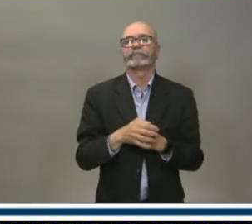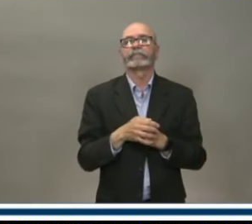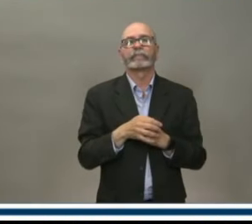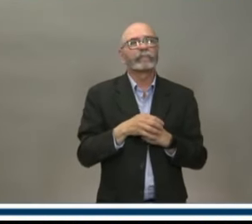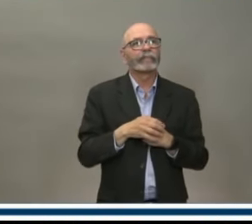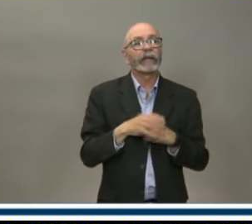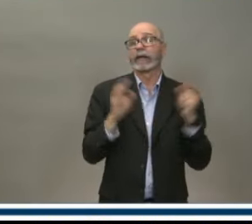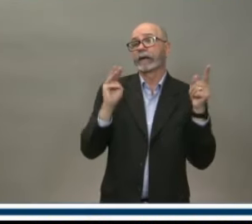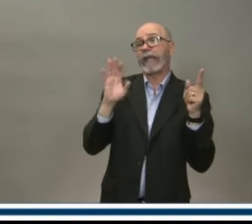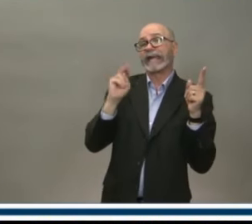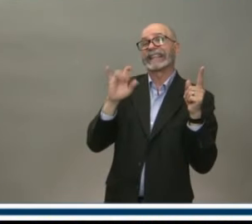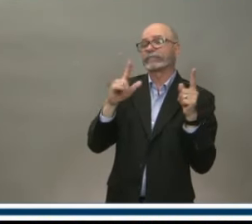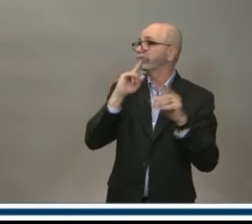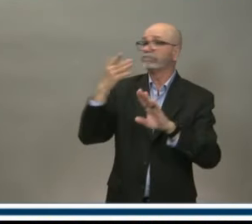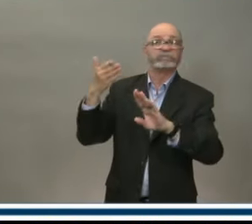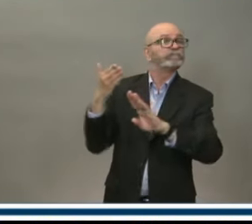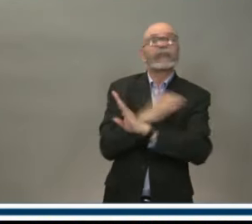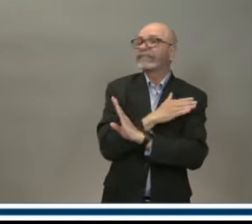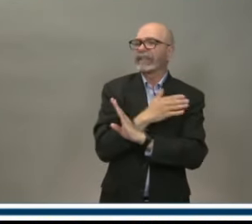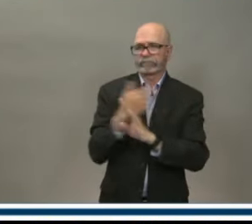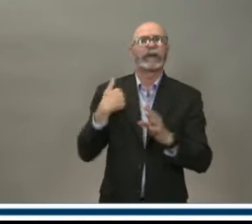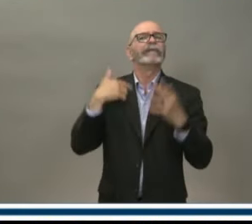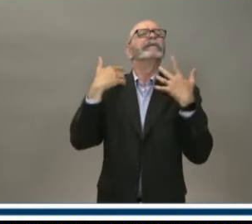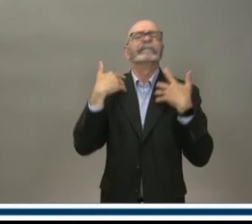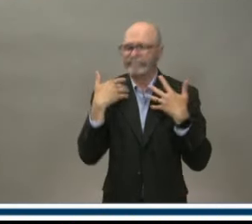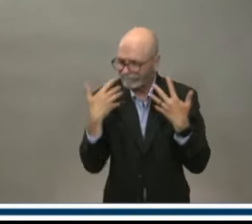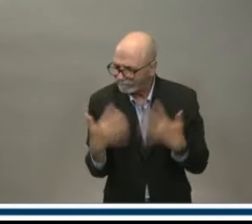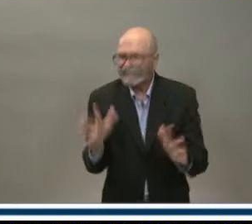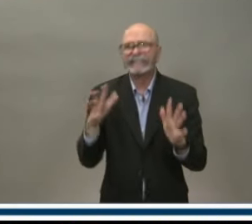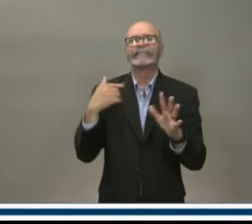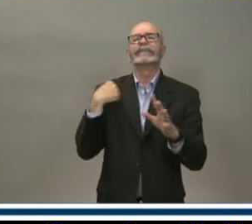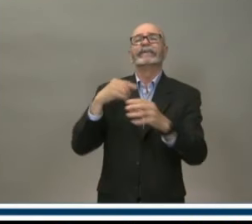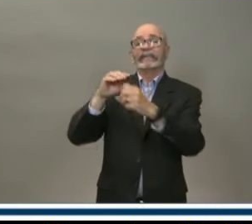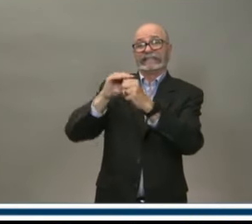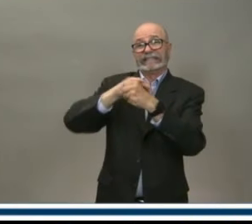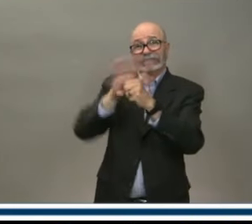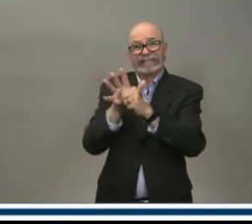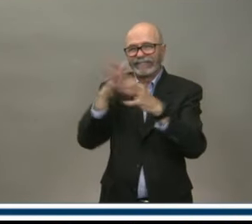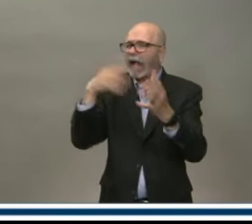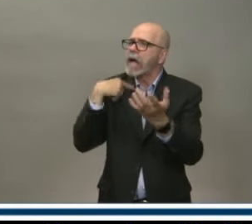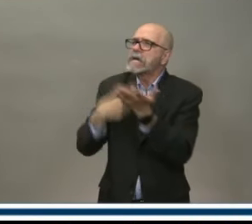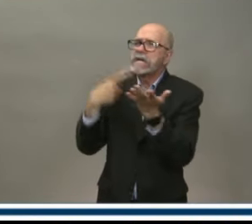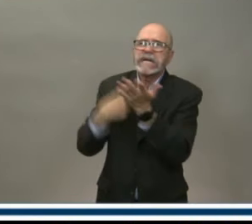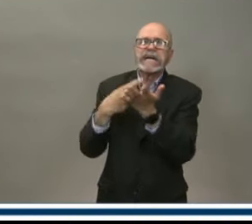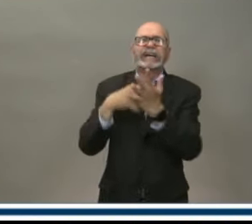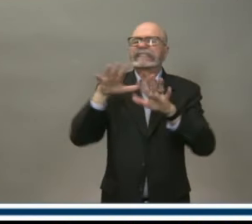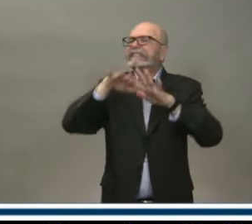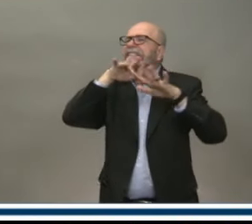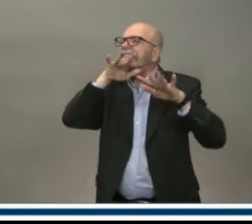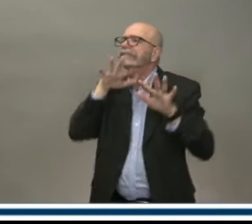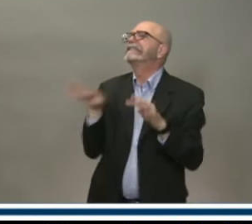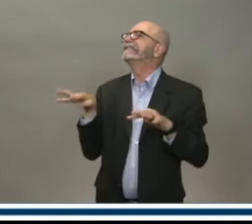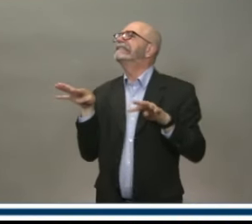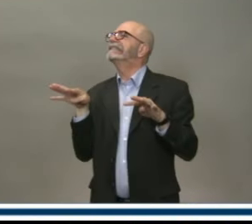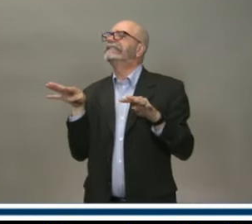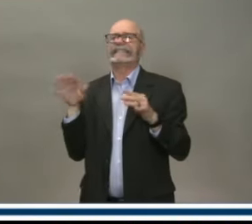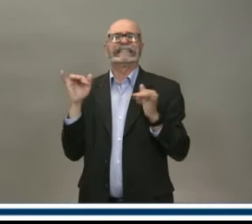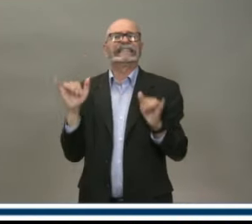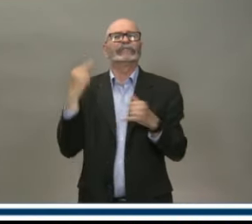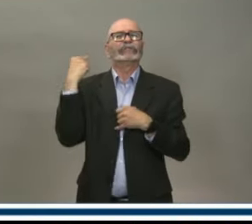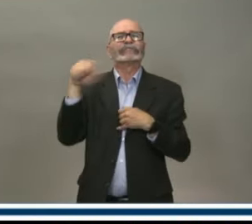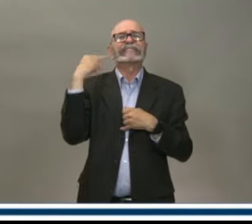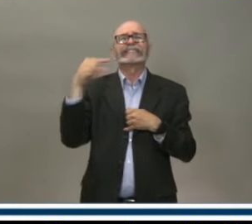some of the most progressive environmental legislation in the country. The province is leading the way when it comes to greenhouse gases. Department of Energy